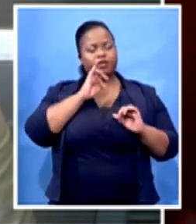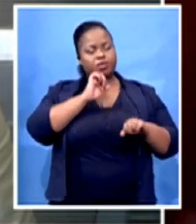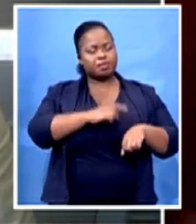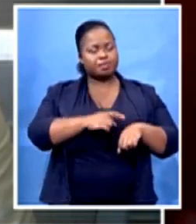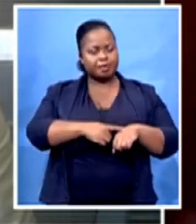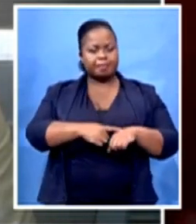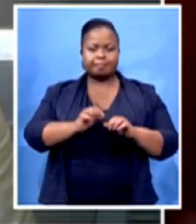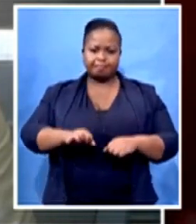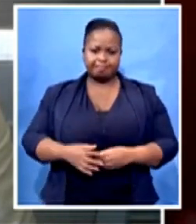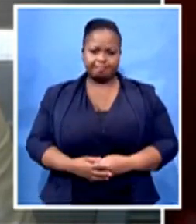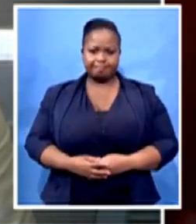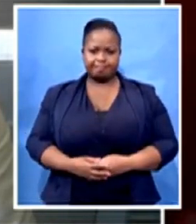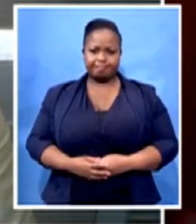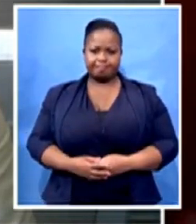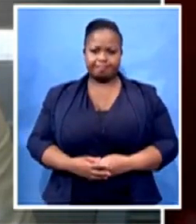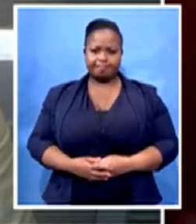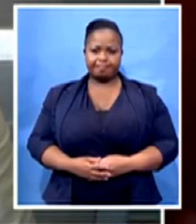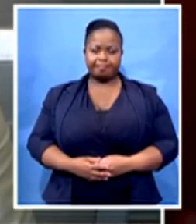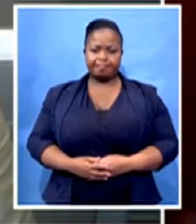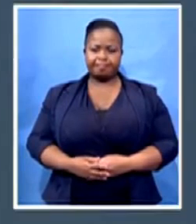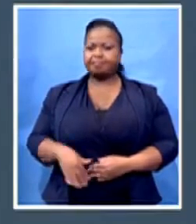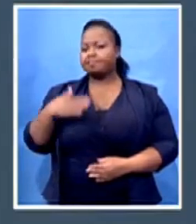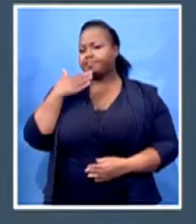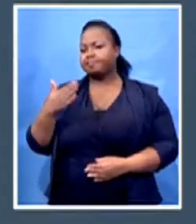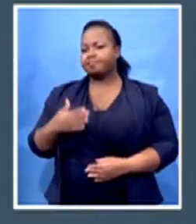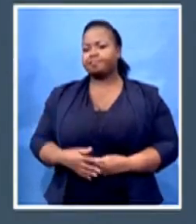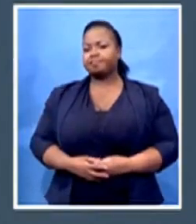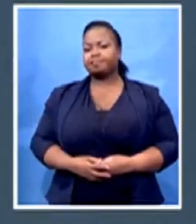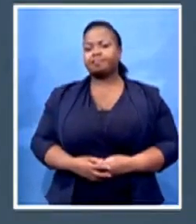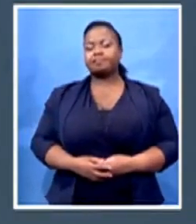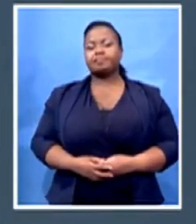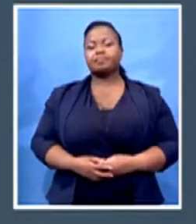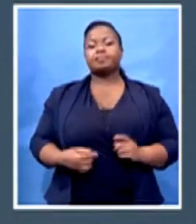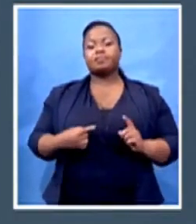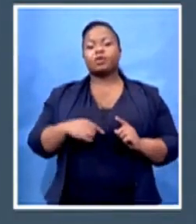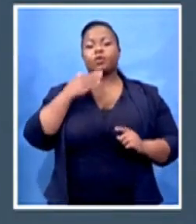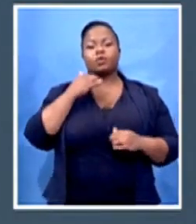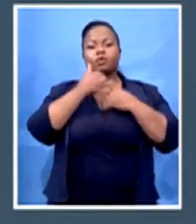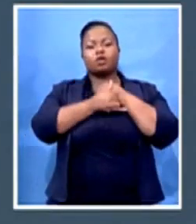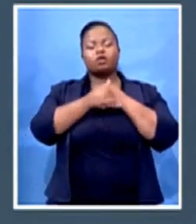Thank you. All right, that was Garcen Naidu, the country manager at Cisco.